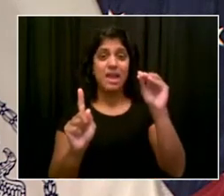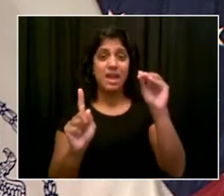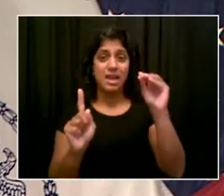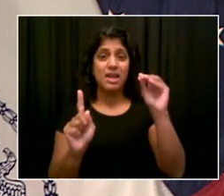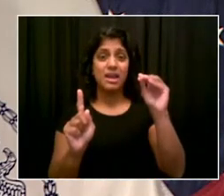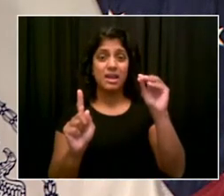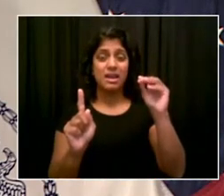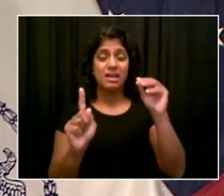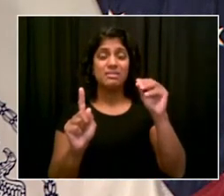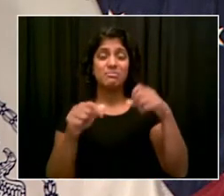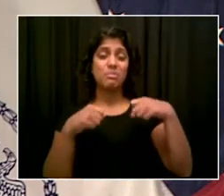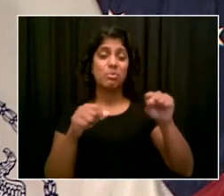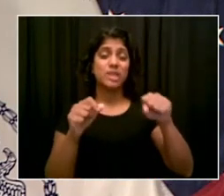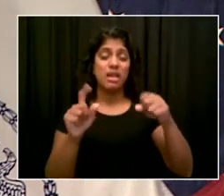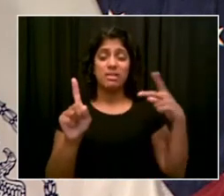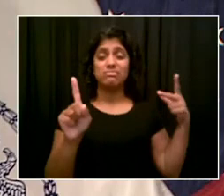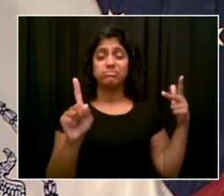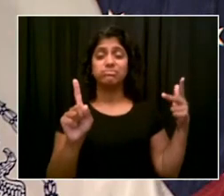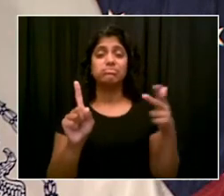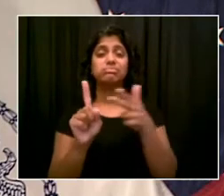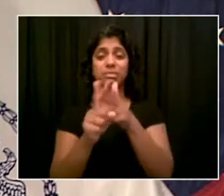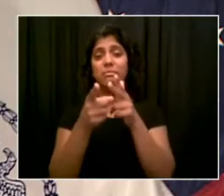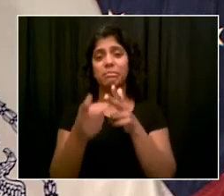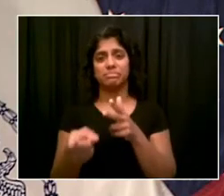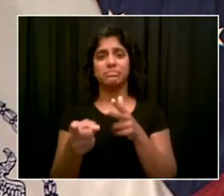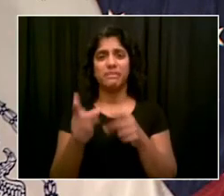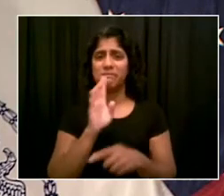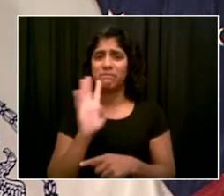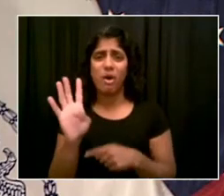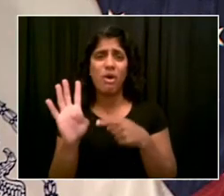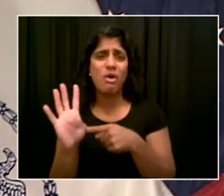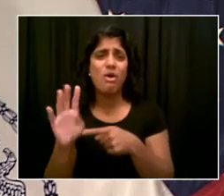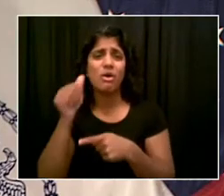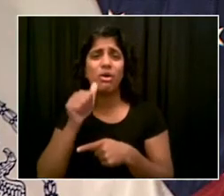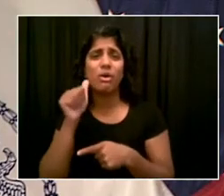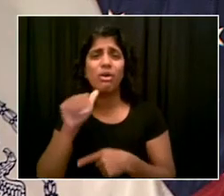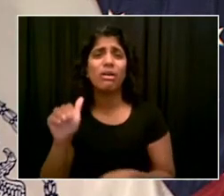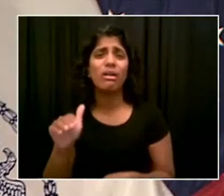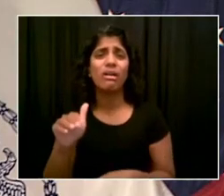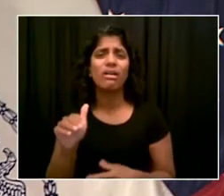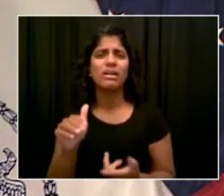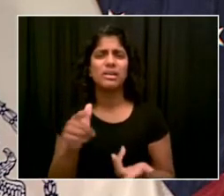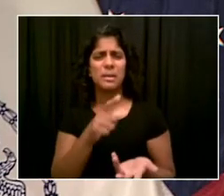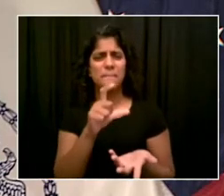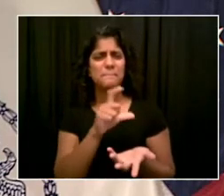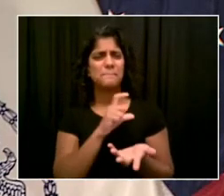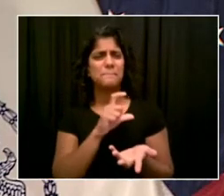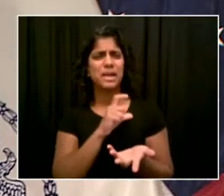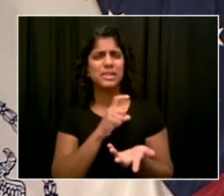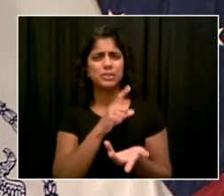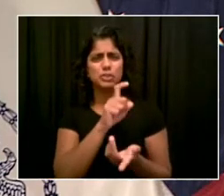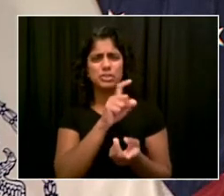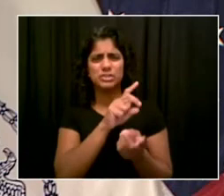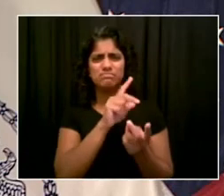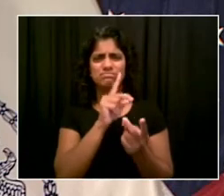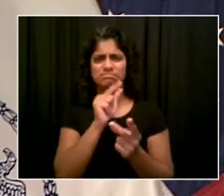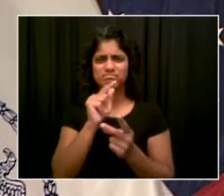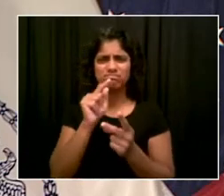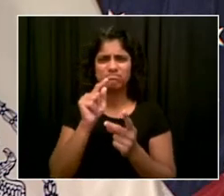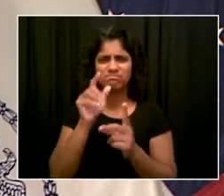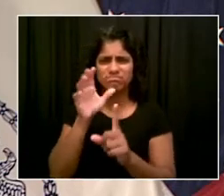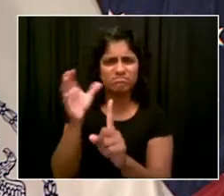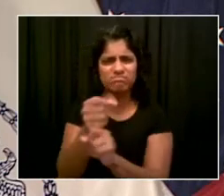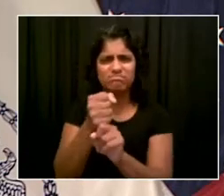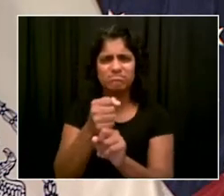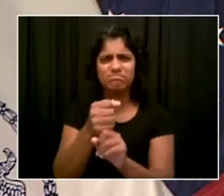What else can be done to curb the use of illegal ATVs and dirt bikes? And mind you, this wasn't on a street, but rather in a parking lot,